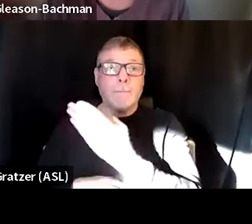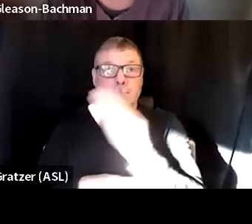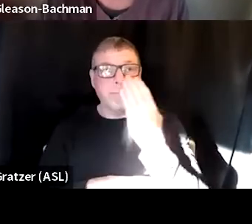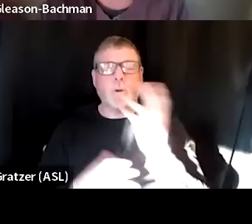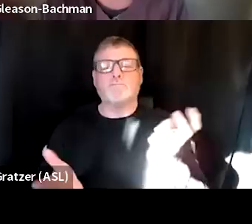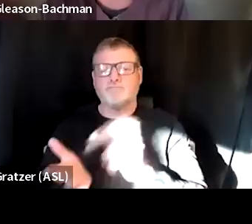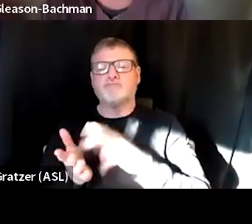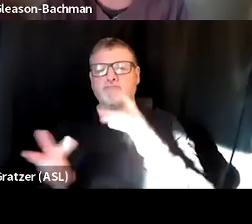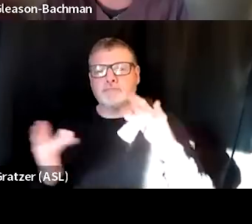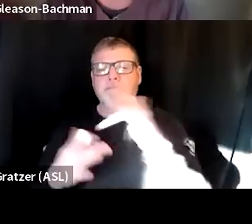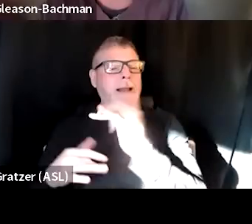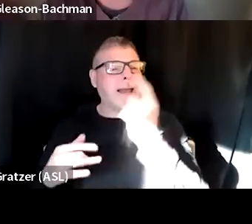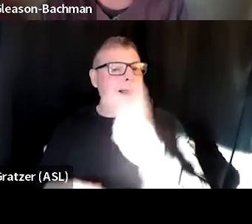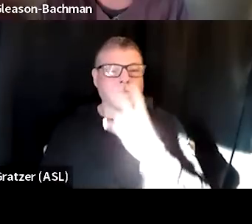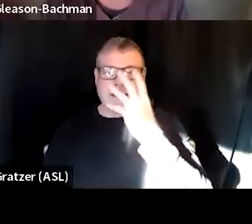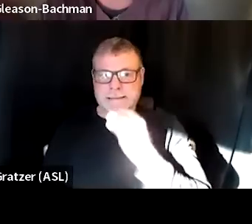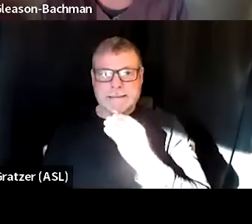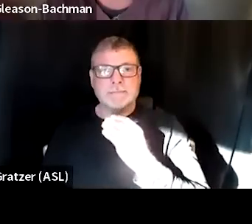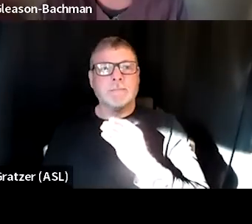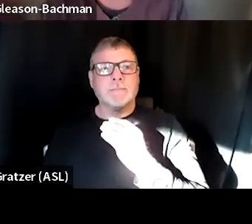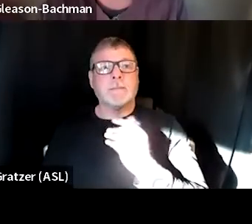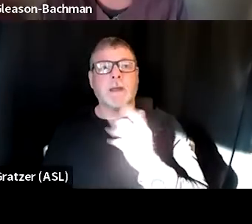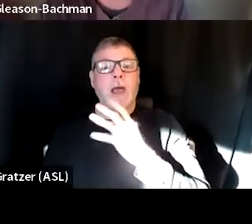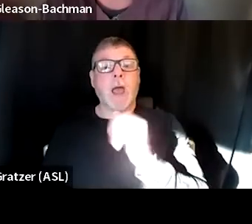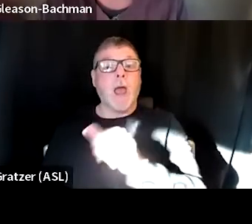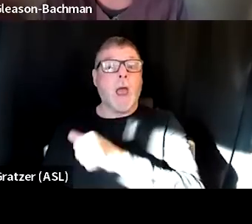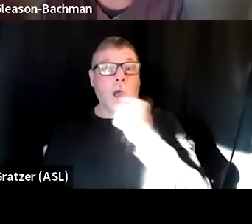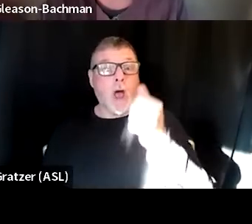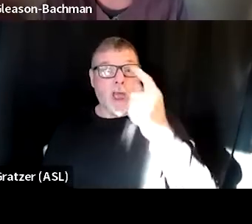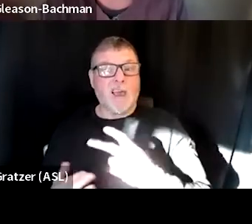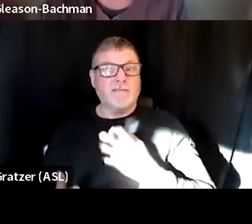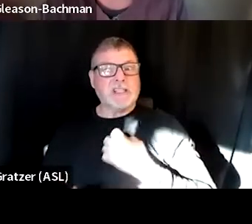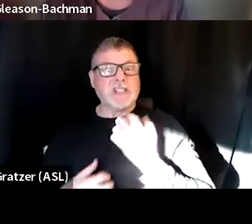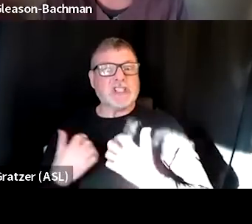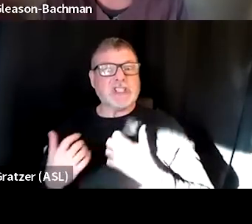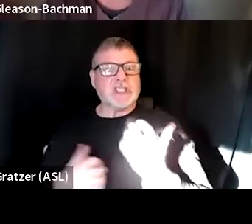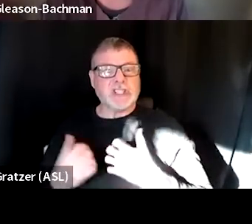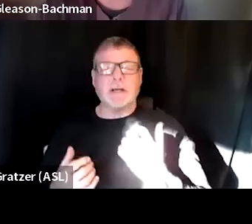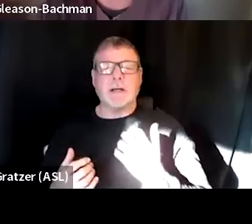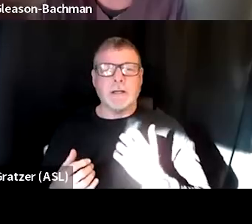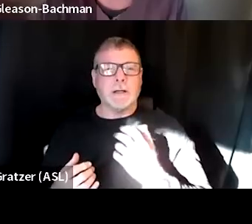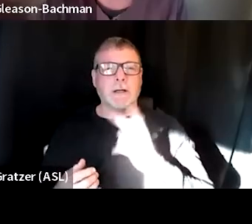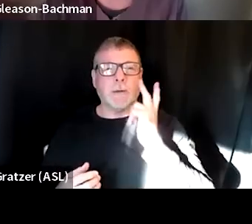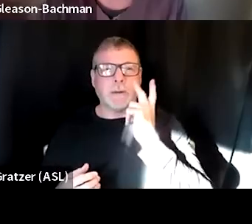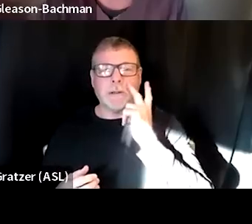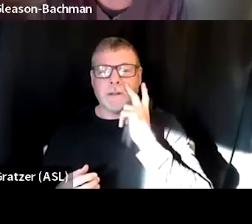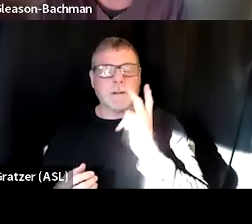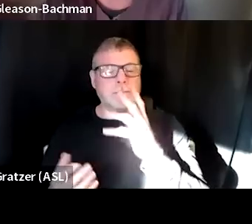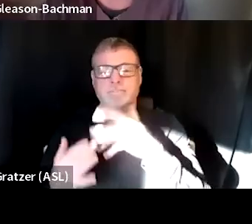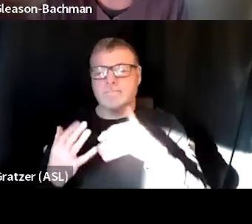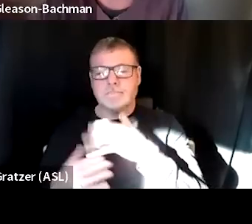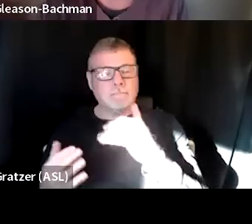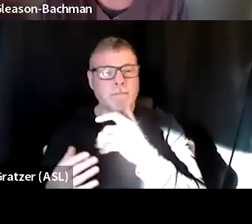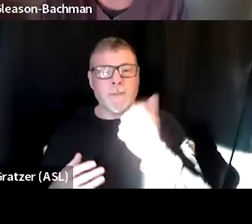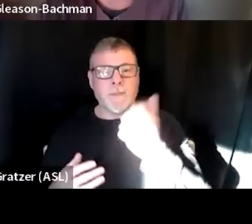moving around. Half of them were sleeping, and the other half were just really agitated. So you could tell it was, Social Security money was gone, or whatever income